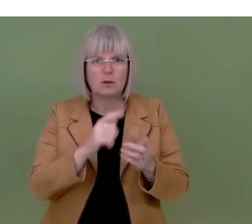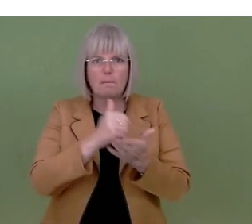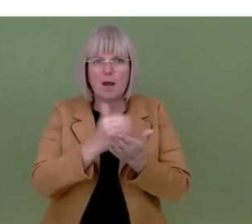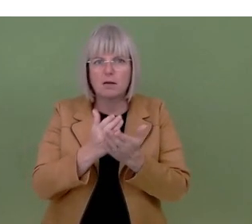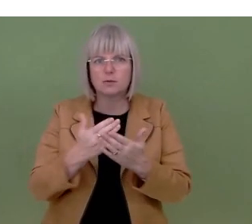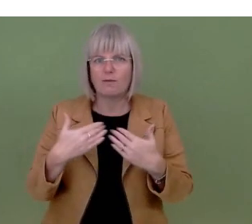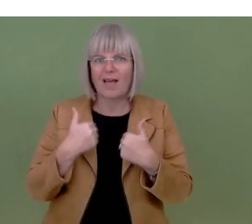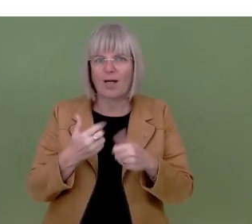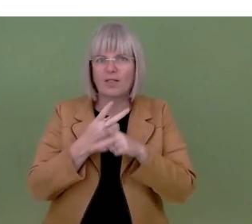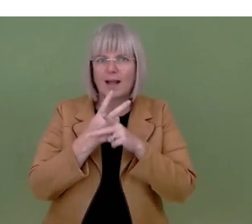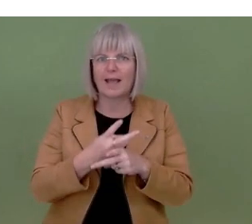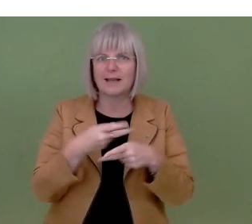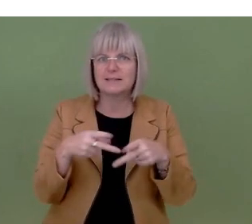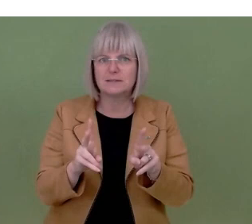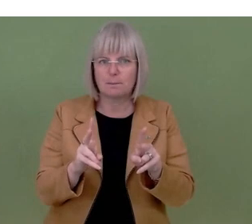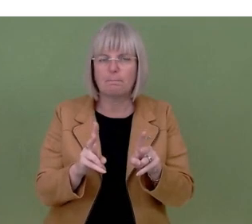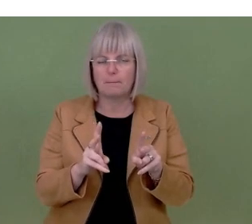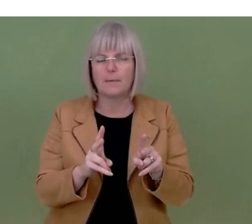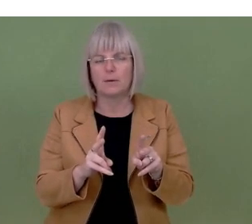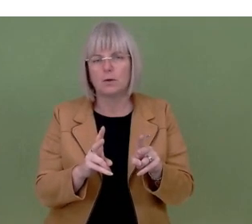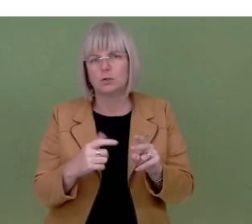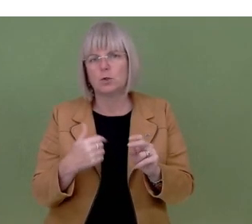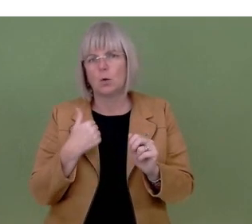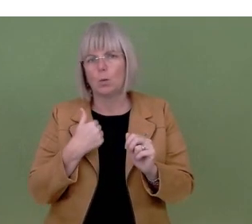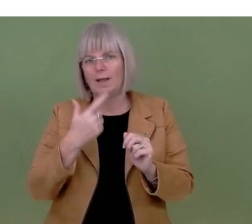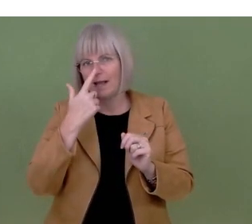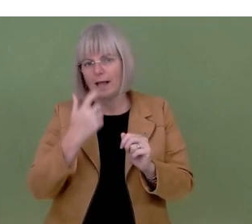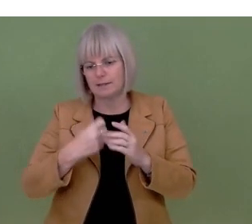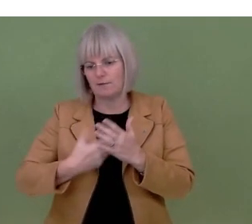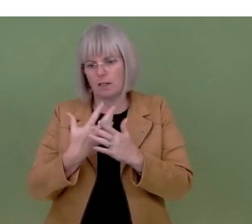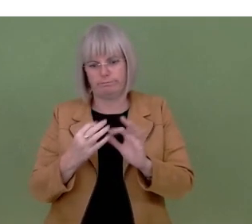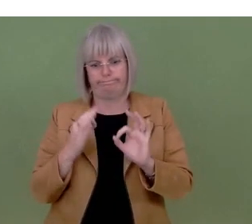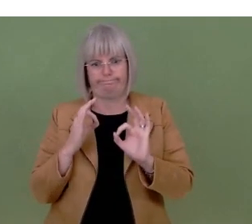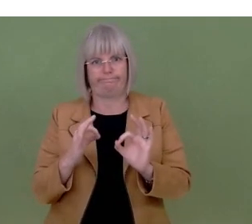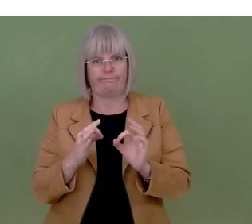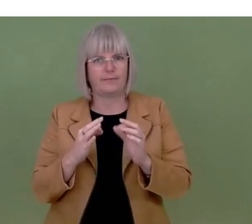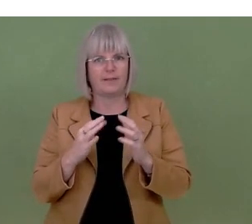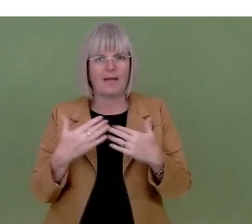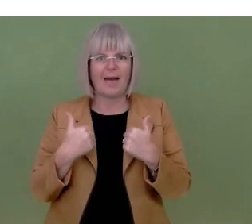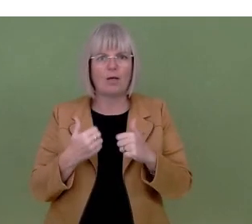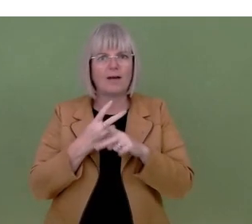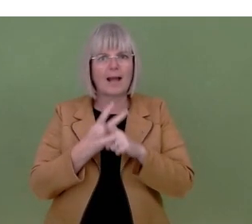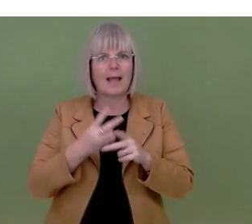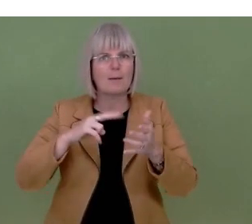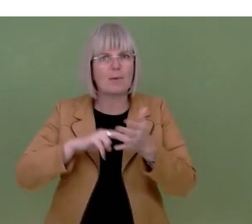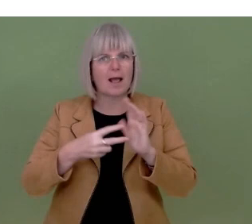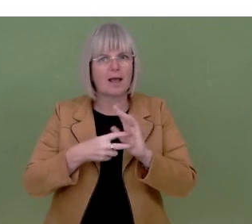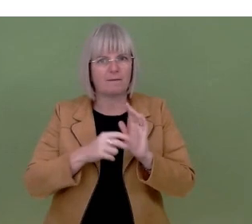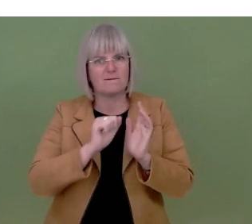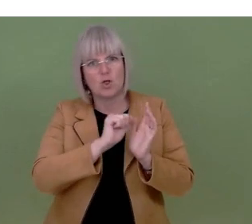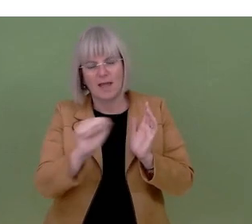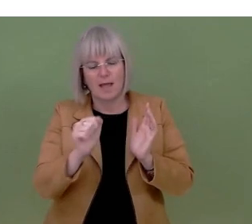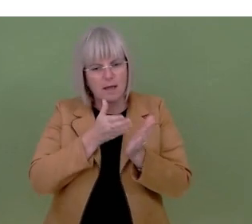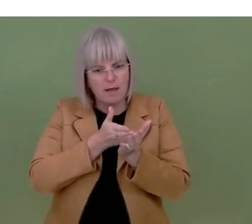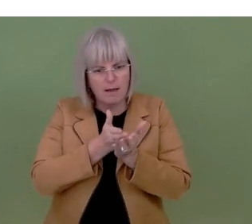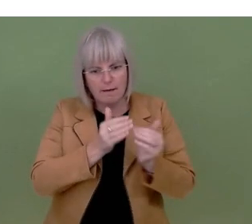we could develop coherent care plans for people through their healthcare experience, and so that we